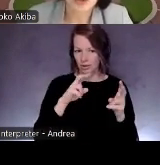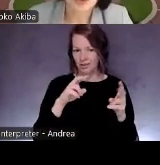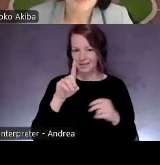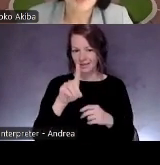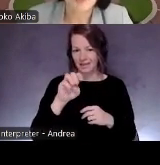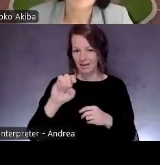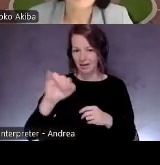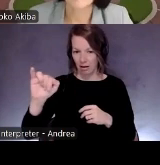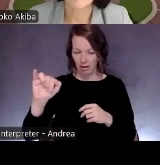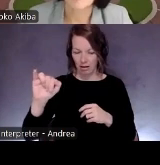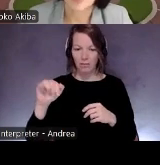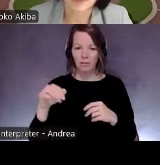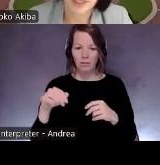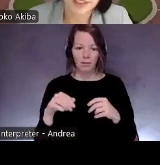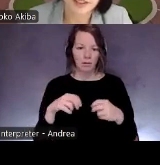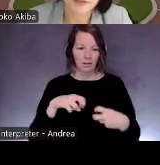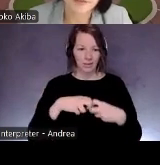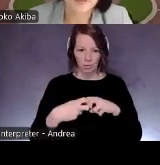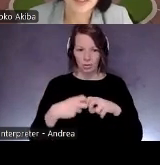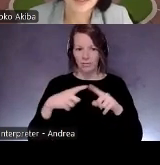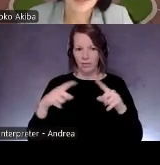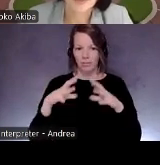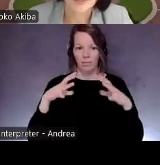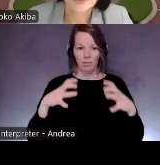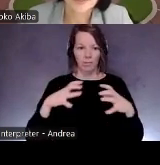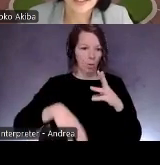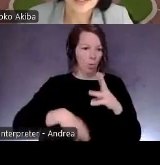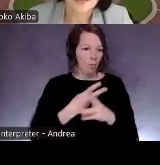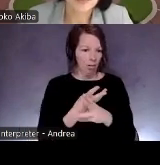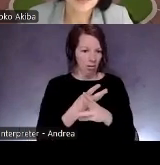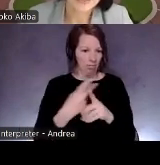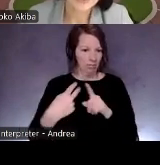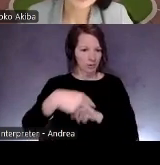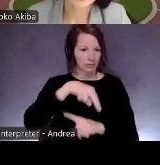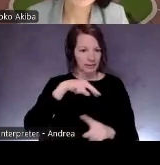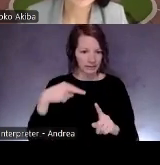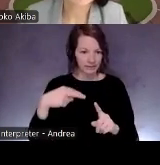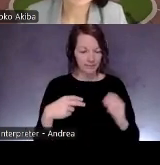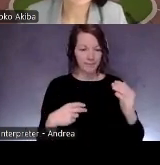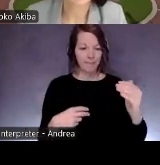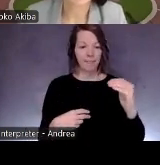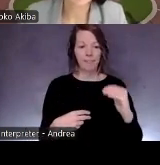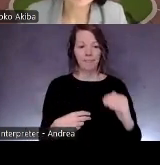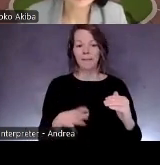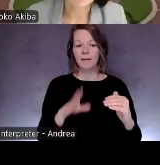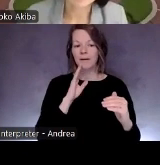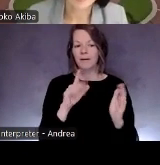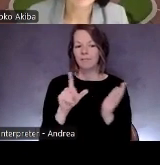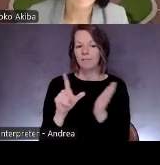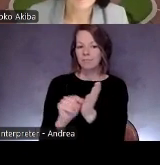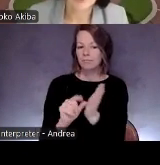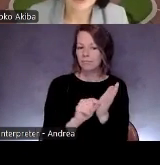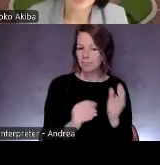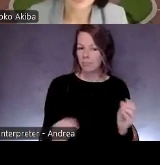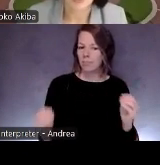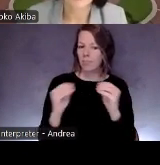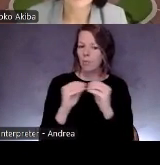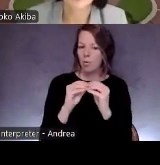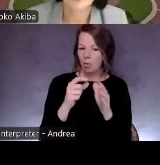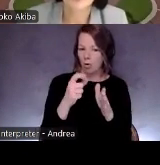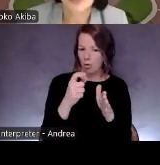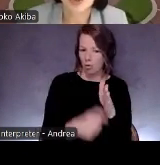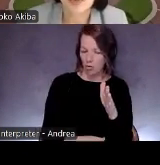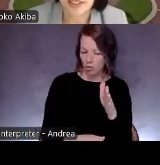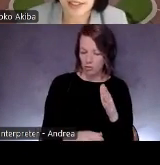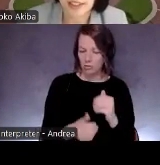DEI issues from global perspective. And second, we would like to publish more articles that focus